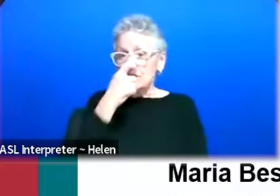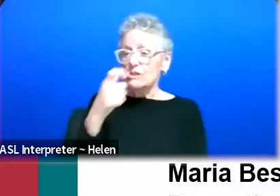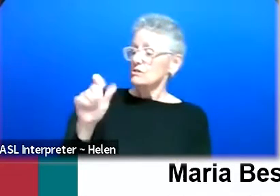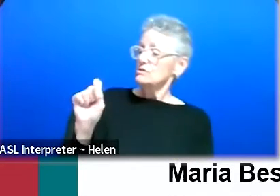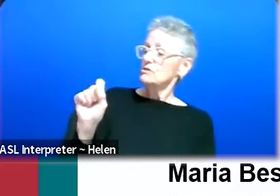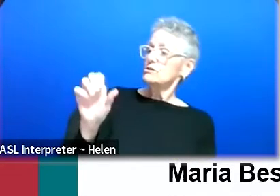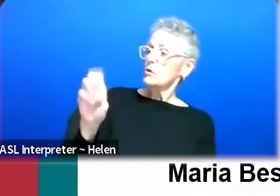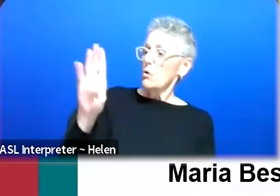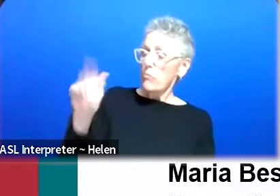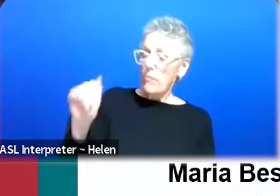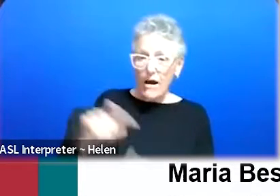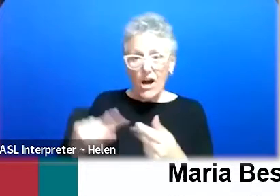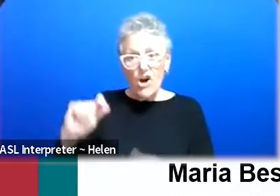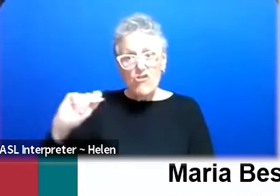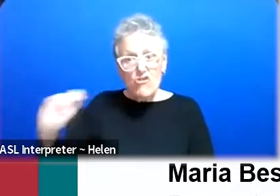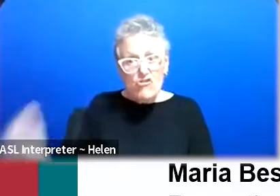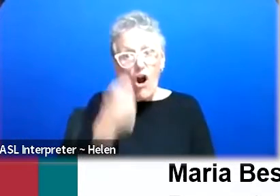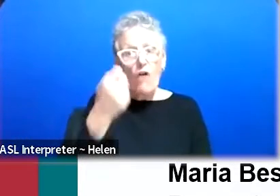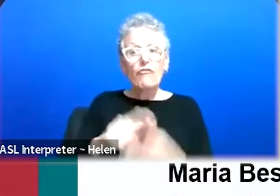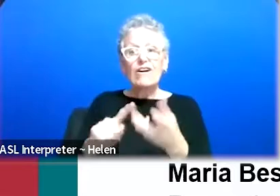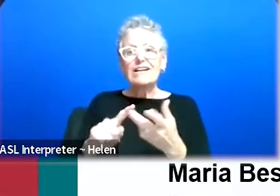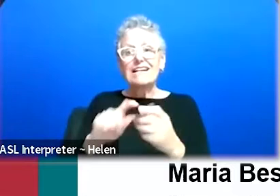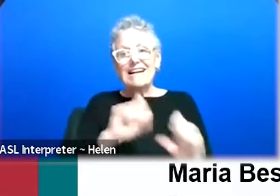say kayaking, although that's not really adaptive, but